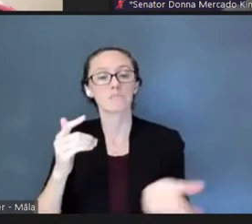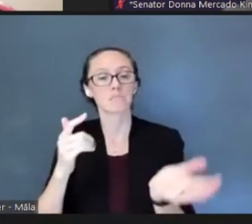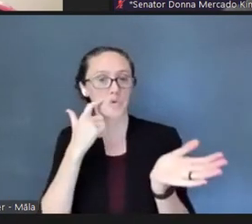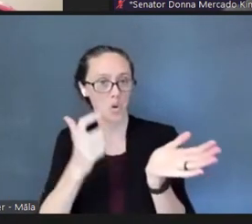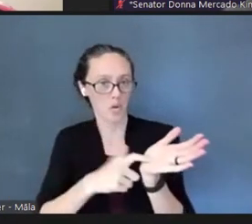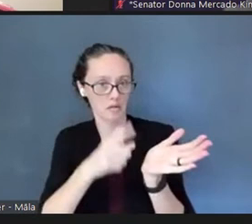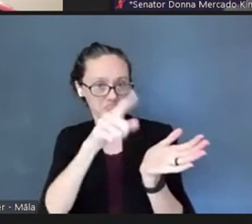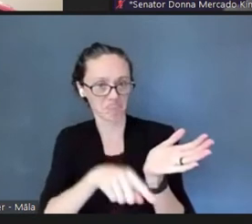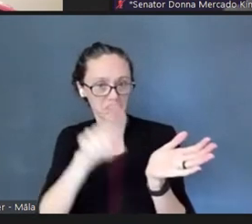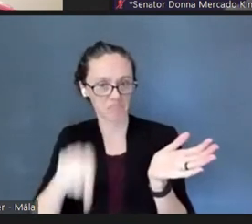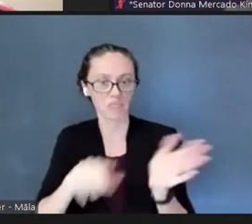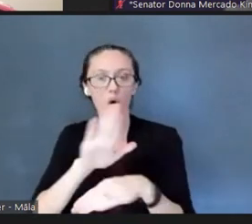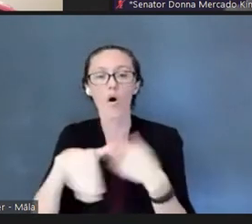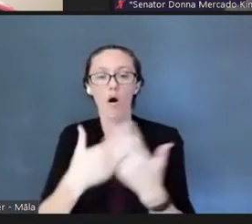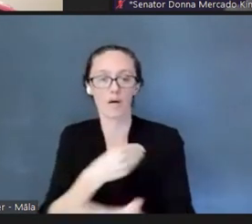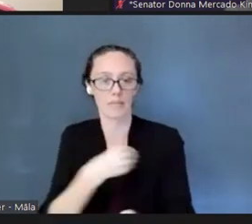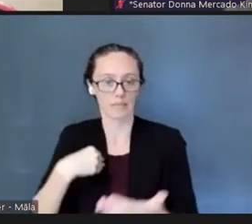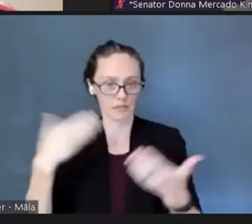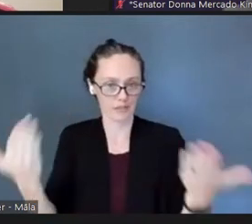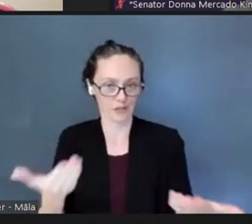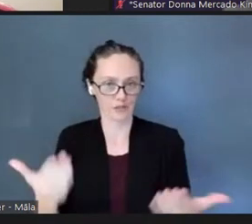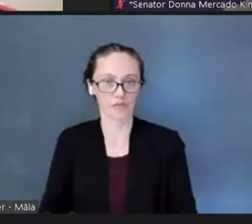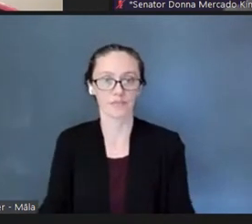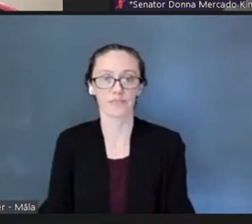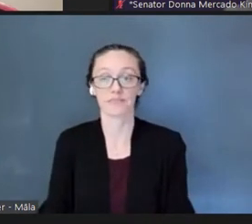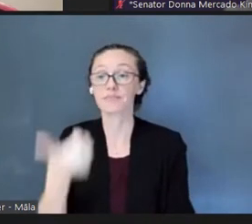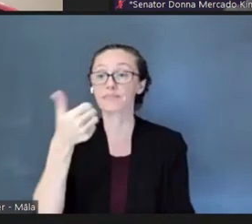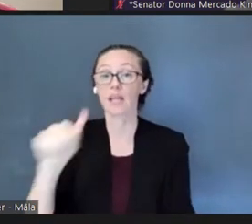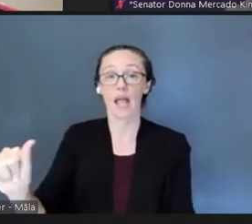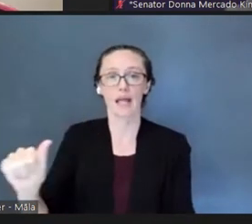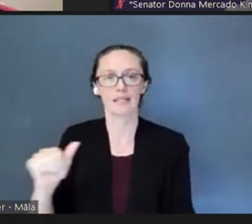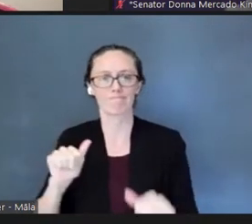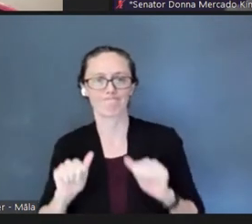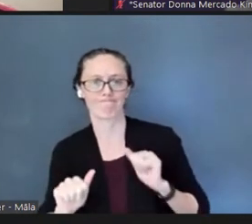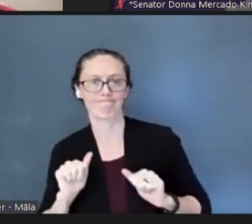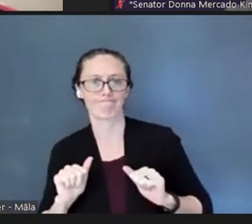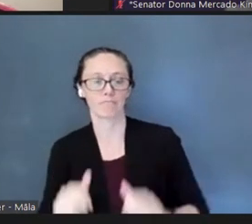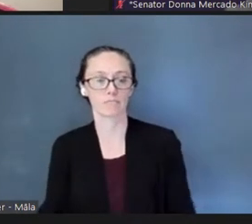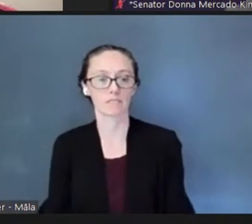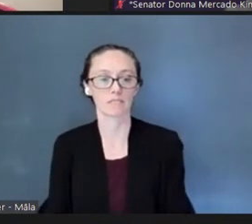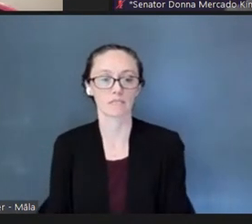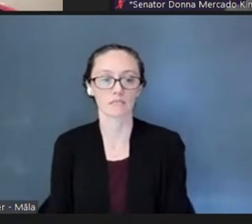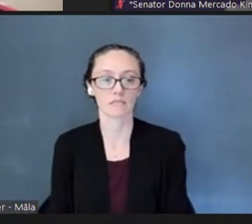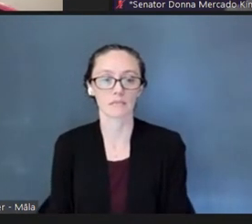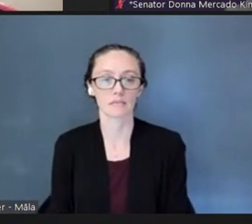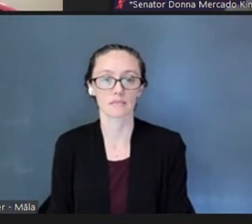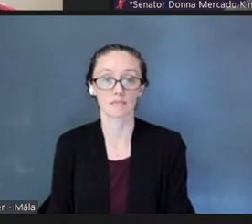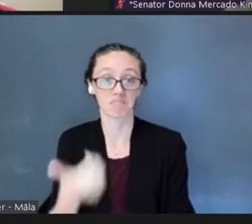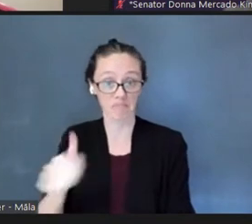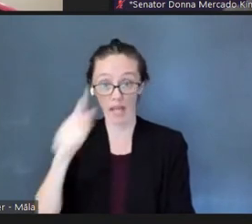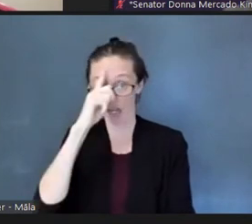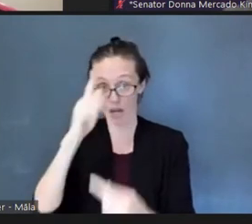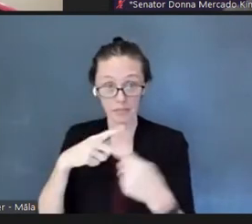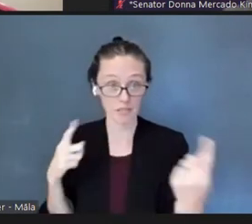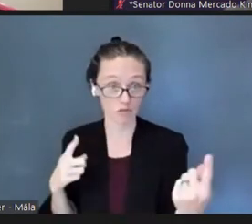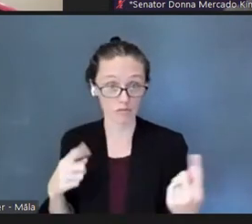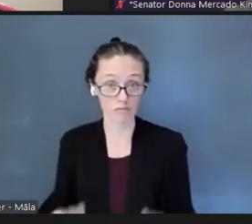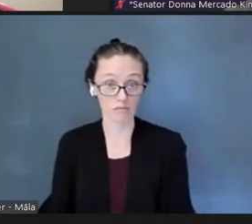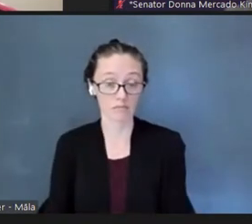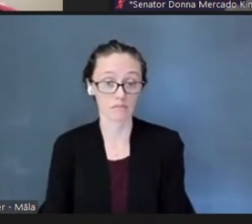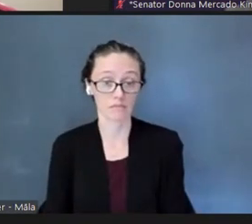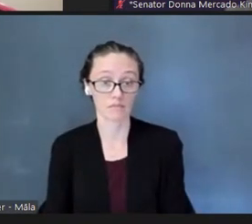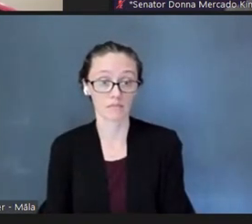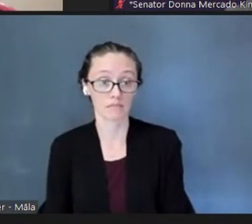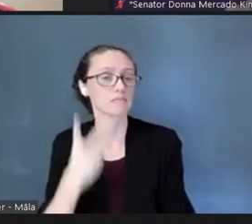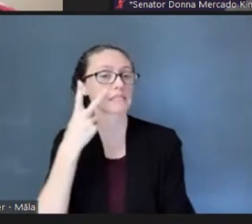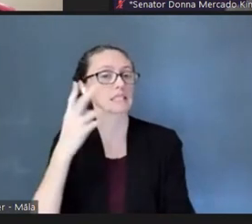of all members of the committee, are there any reservations? Any opposition?